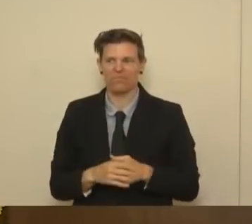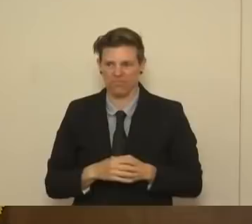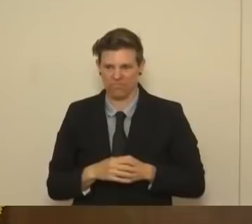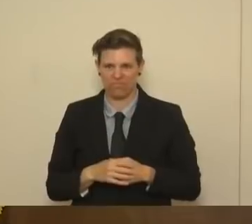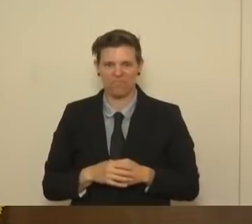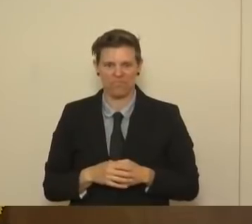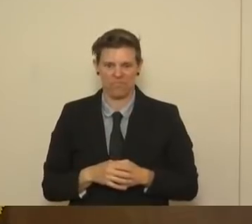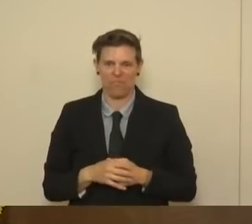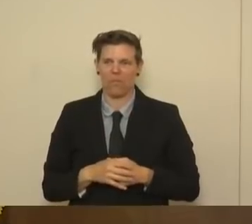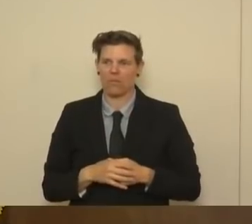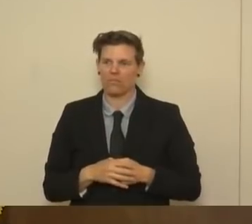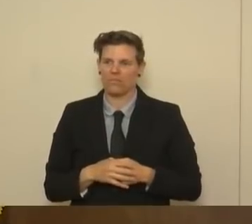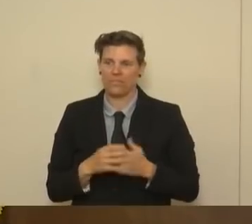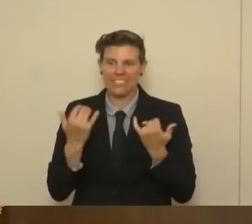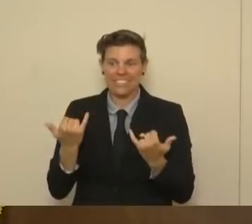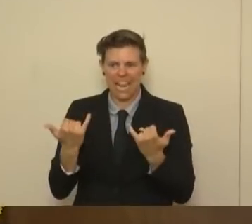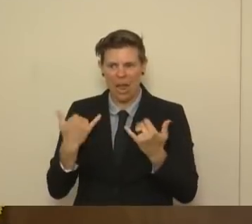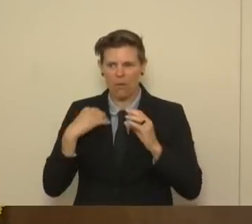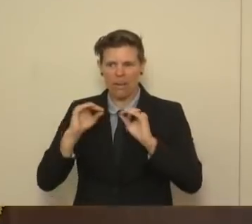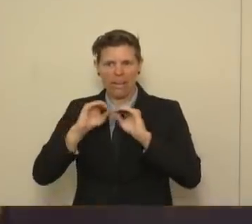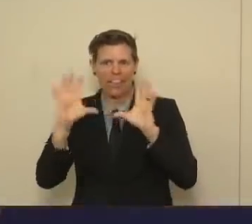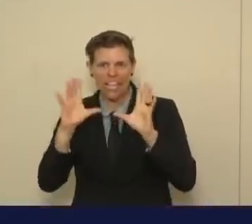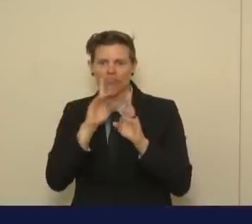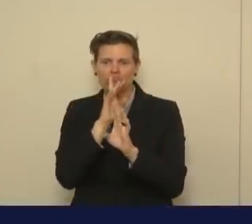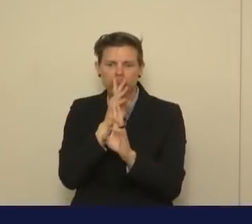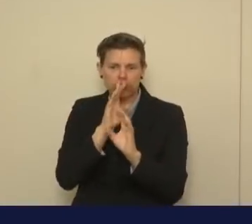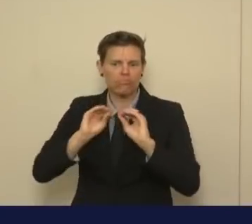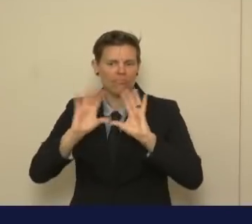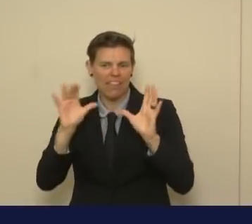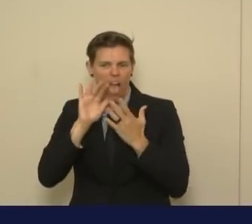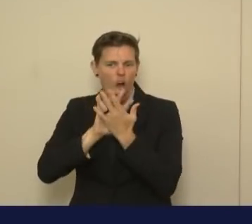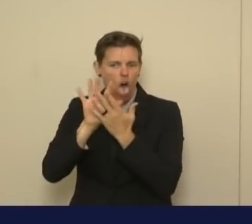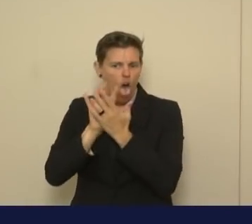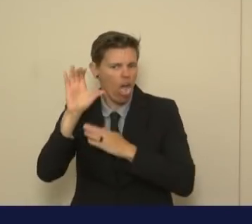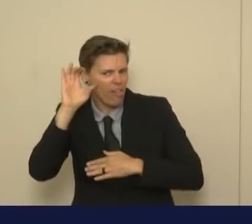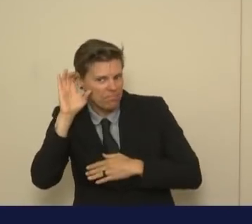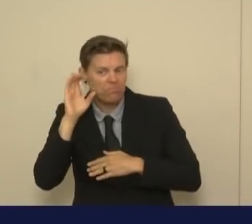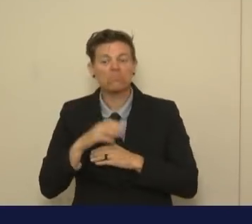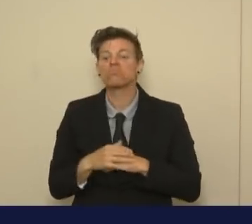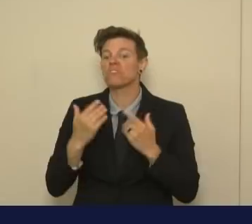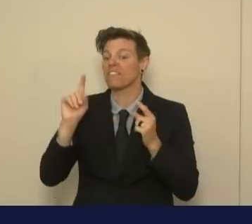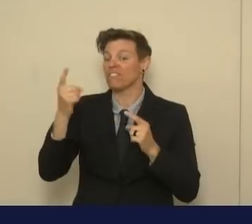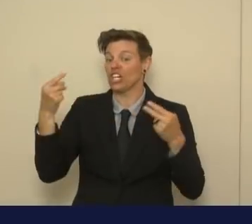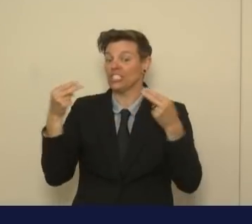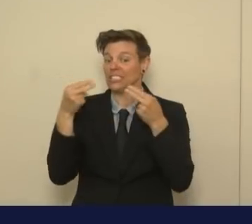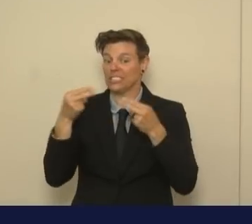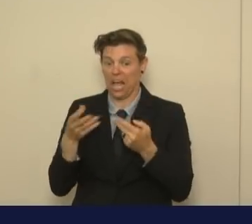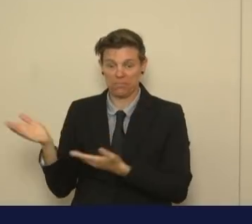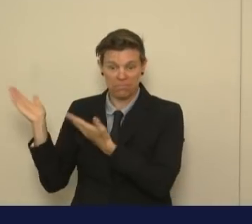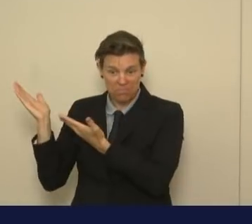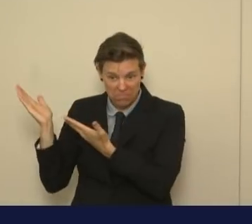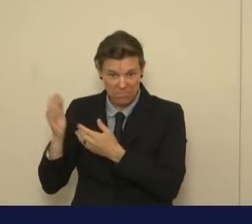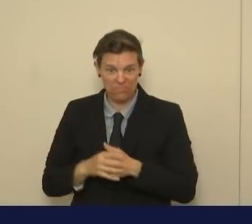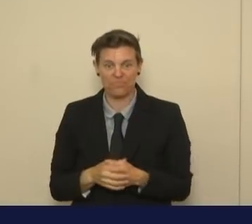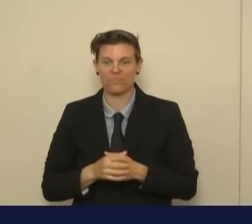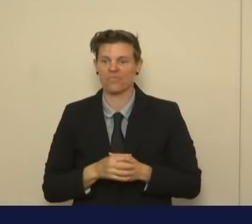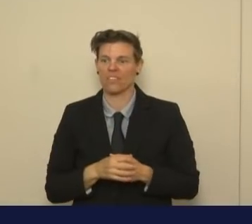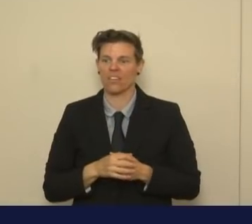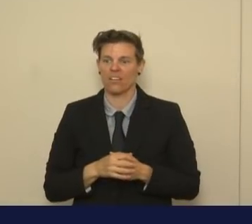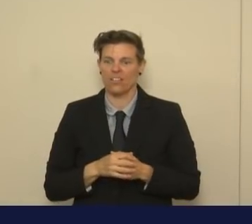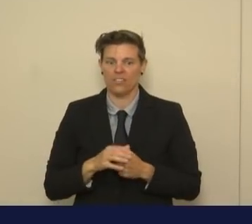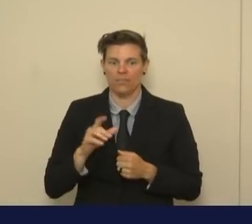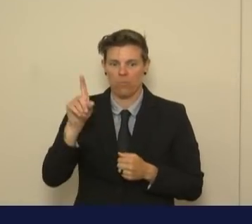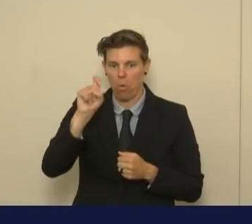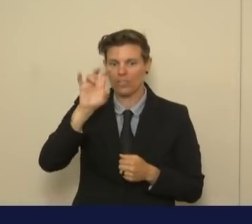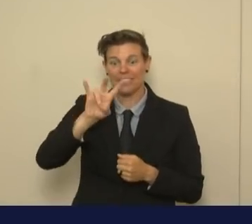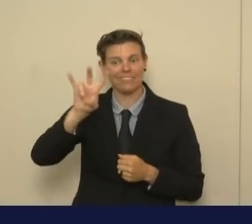be heard more clearly. Let's go to the first slide, which is our daily case update. We've got 177 new